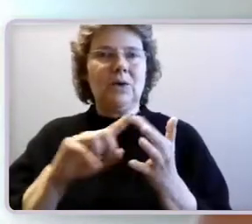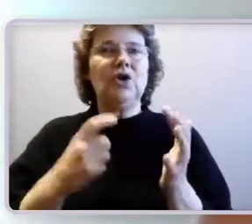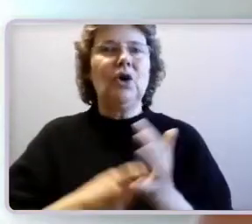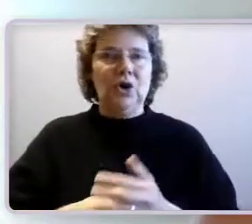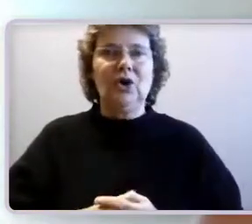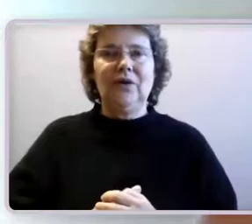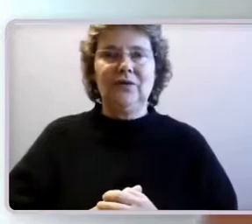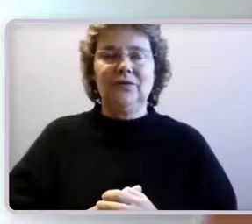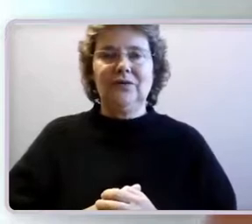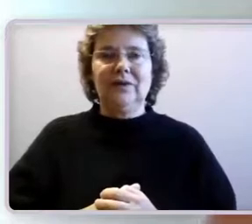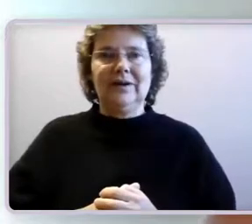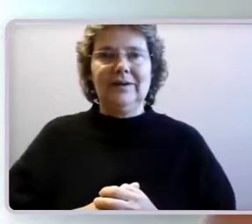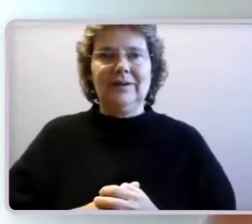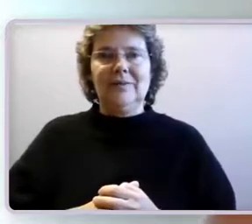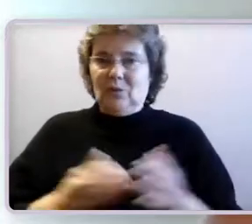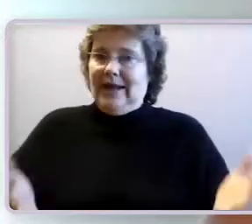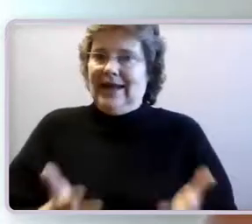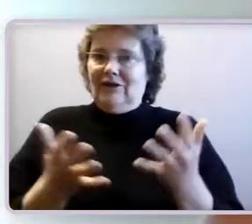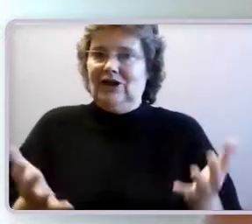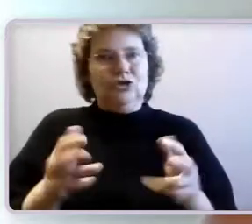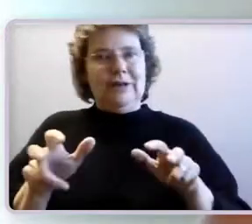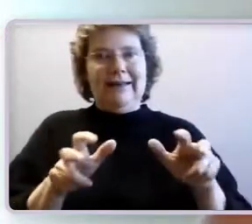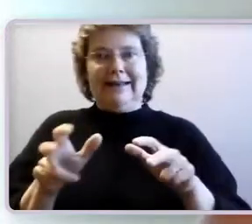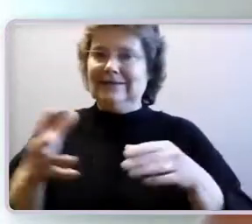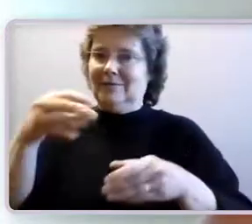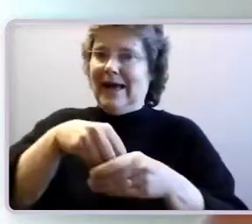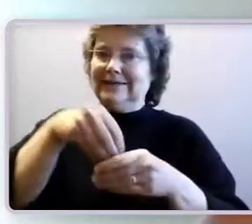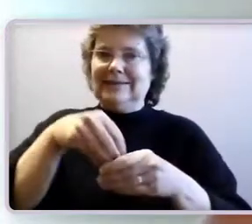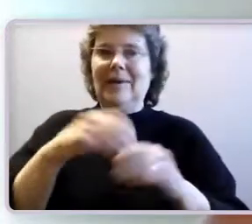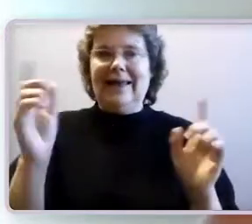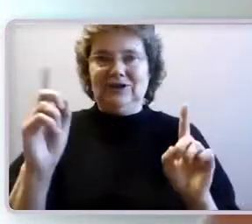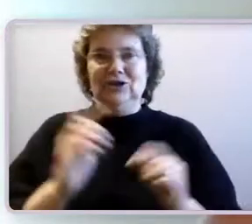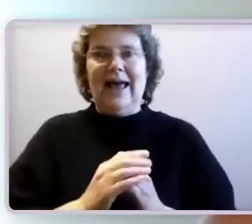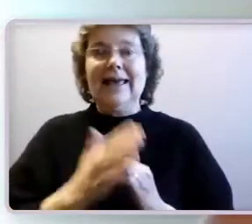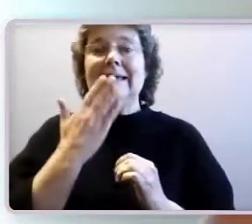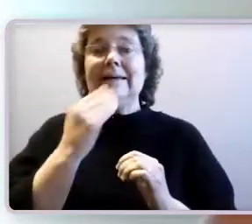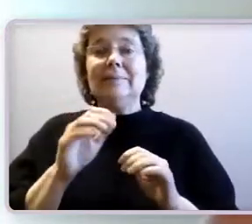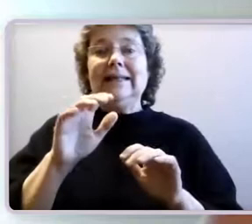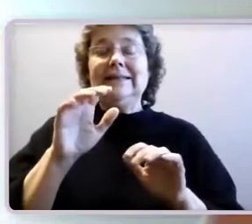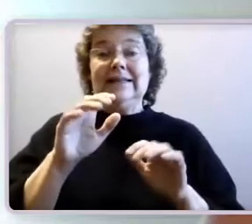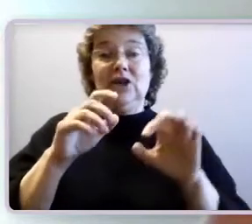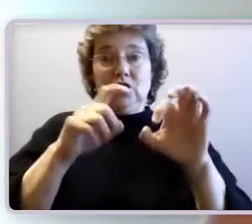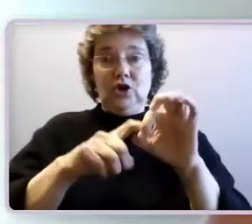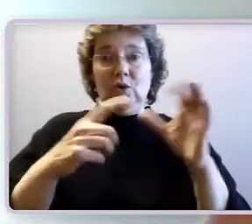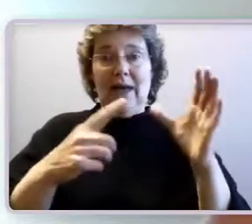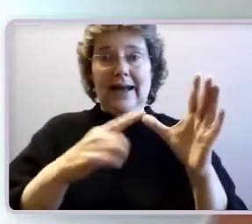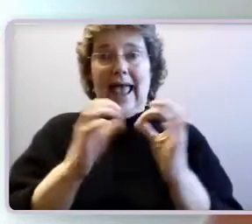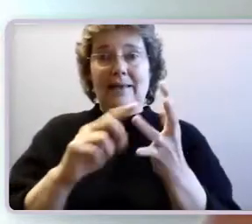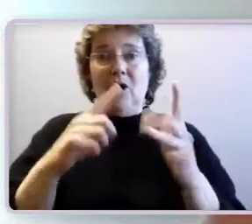We encourage your active participation today. Please type your question in the Q&A box, not the chat